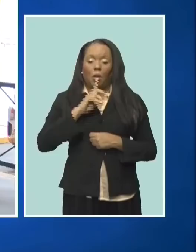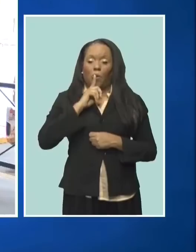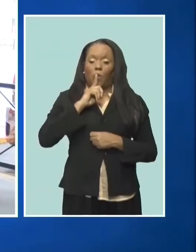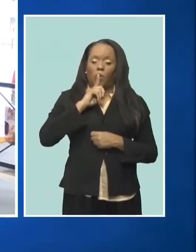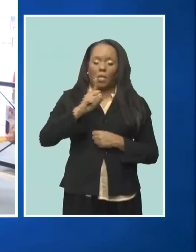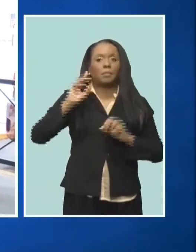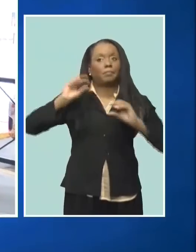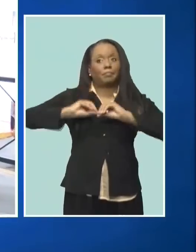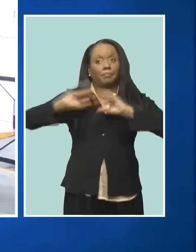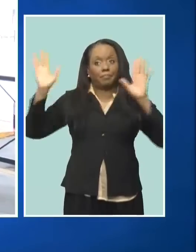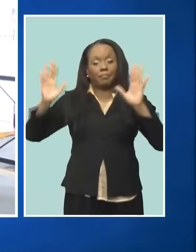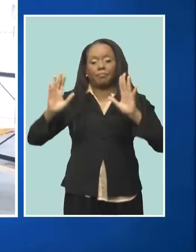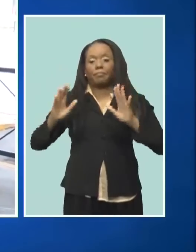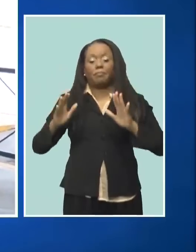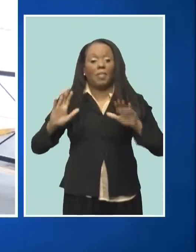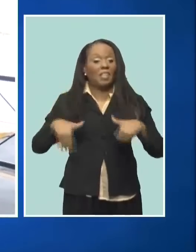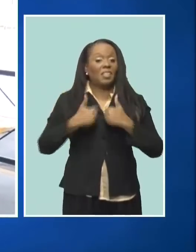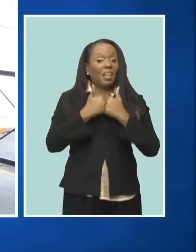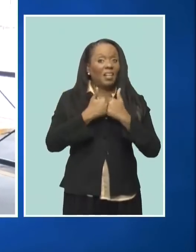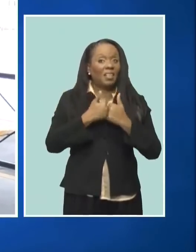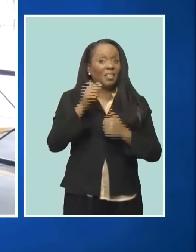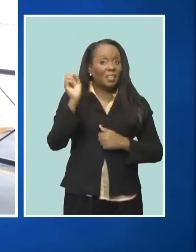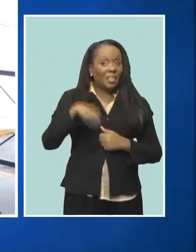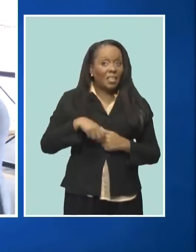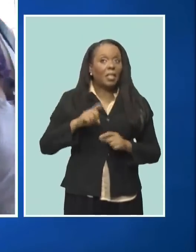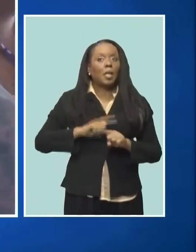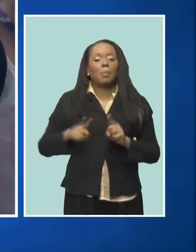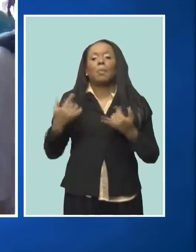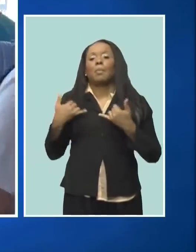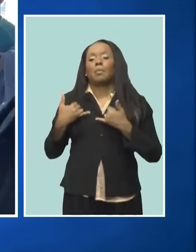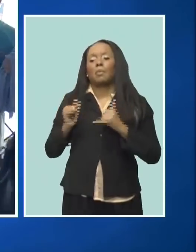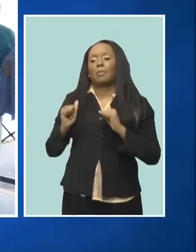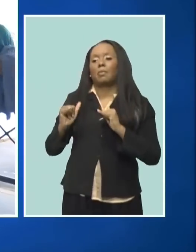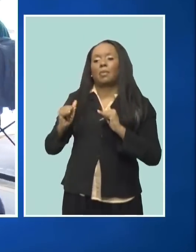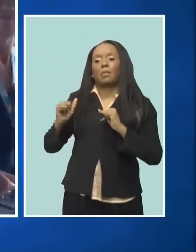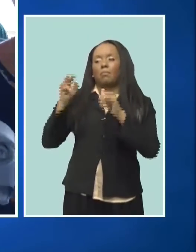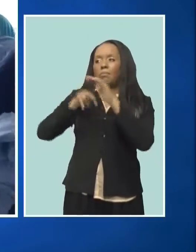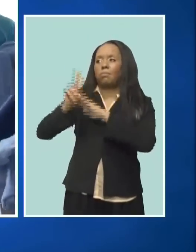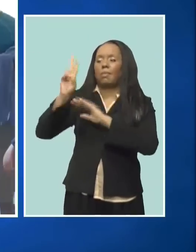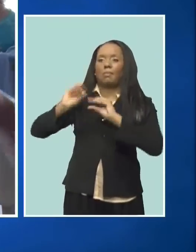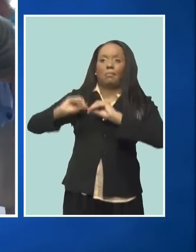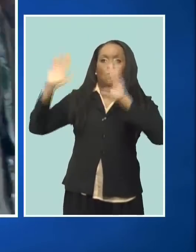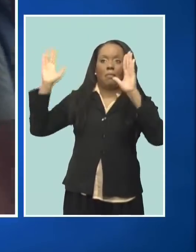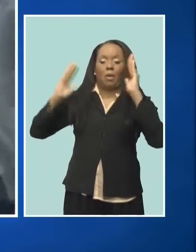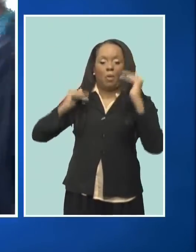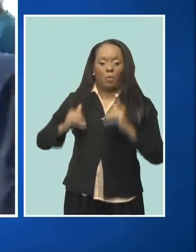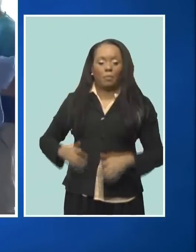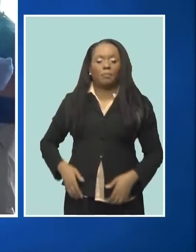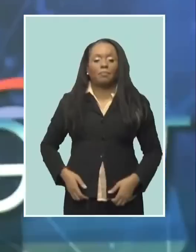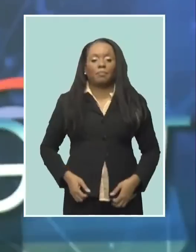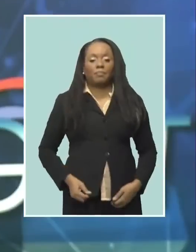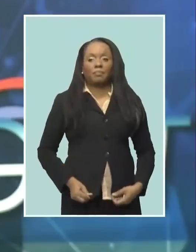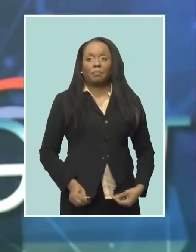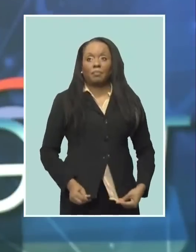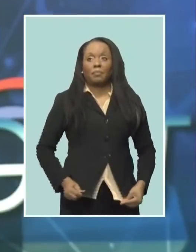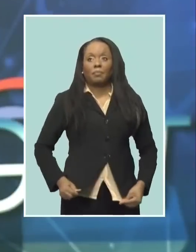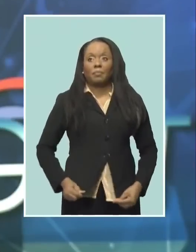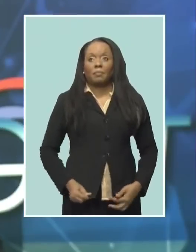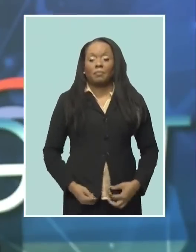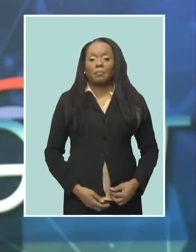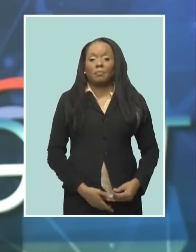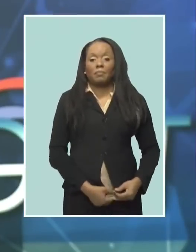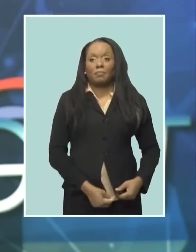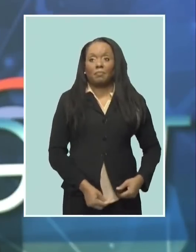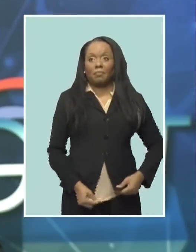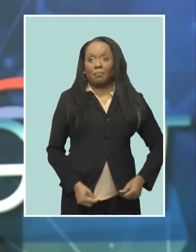bright, despite the challenges resulting from external factors. Wendy Burke, CBC News. St.